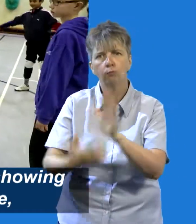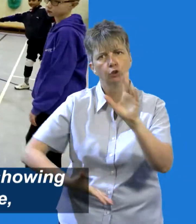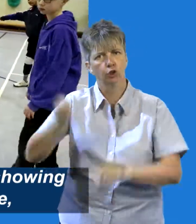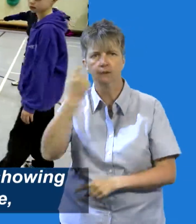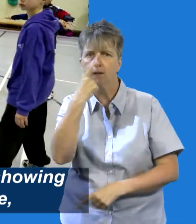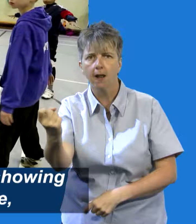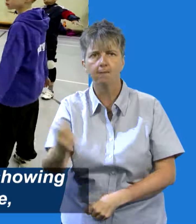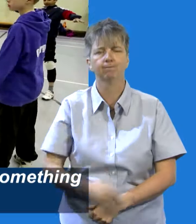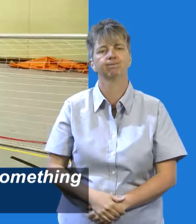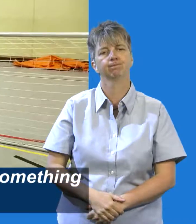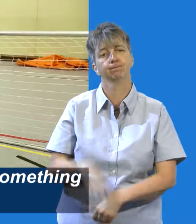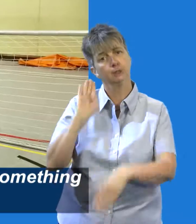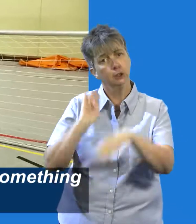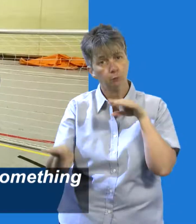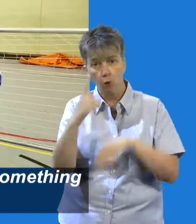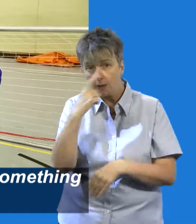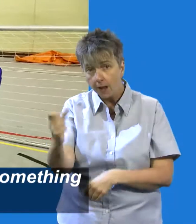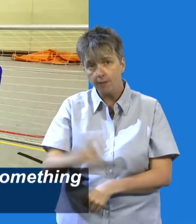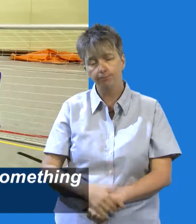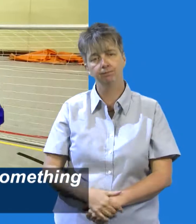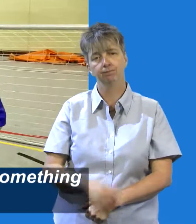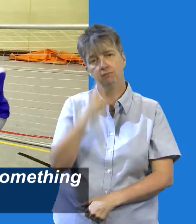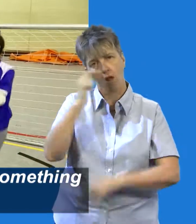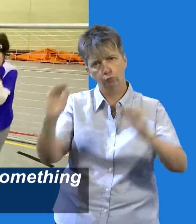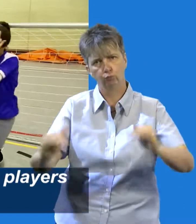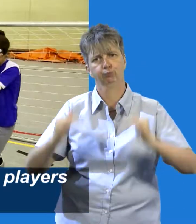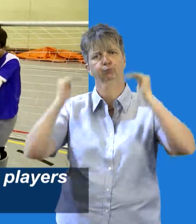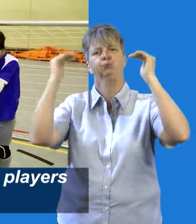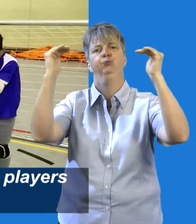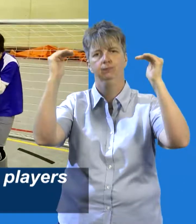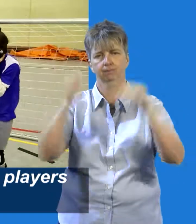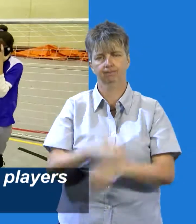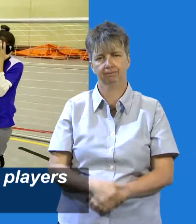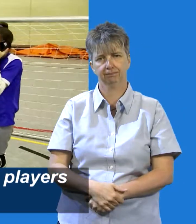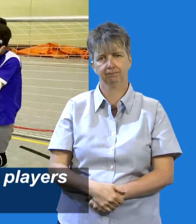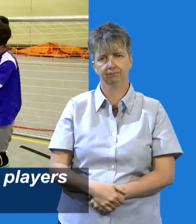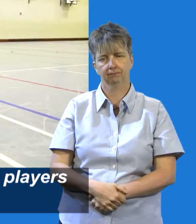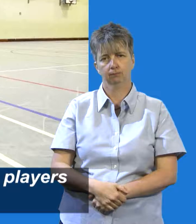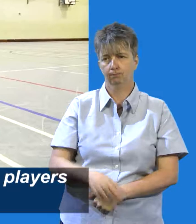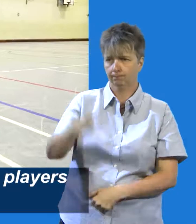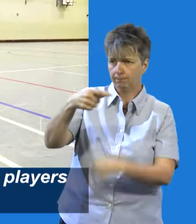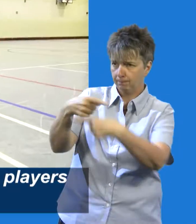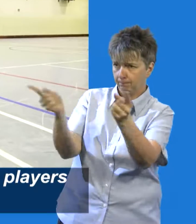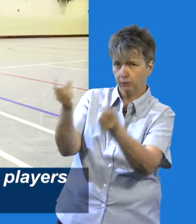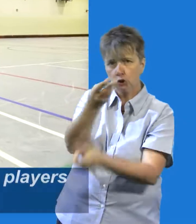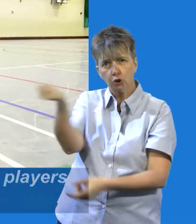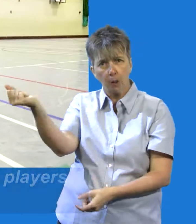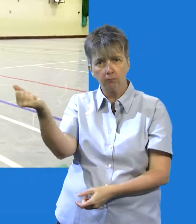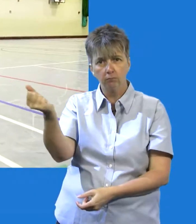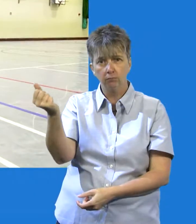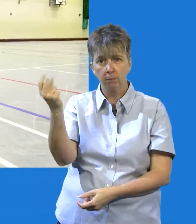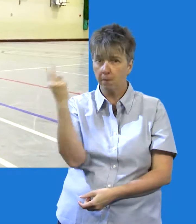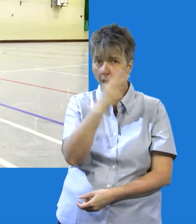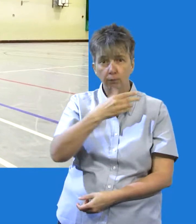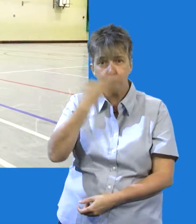that's fantastic. With some of the kids, it's just a case of just showing them that they can achieve. They can play sport, they can do something really well. A few people come along